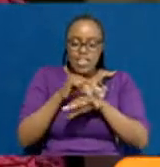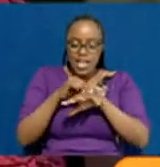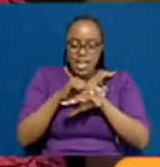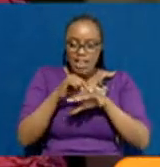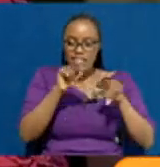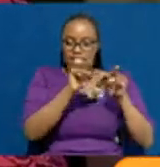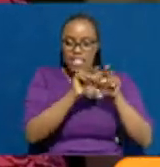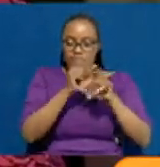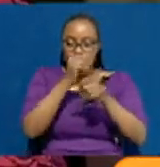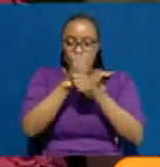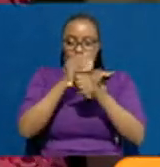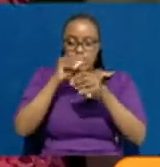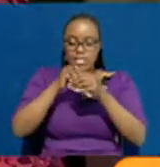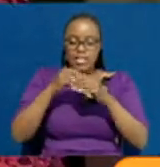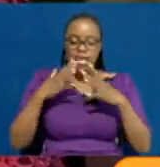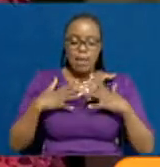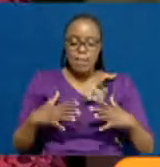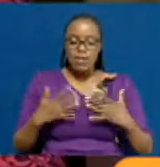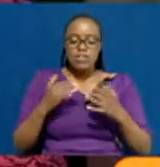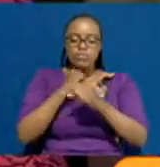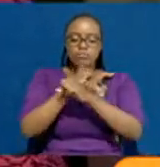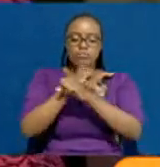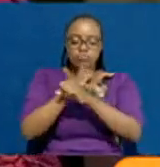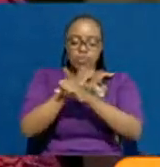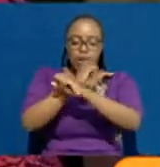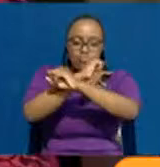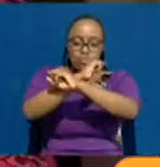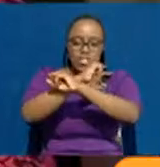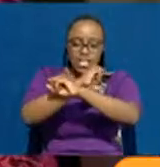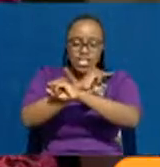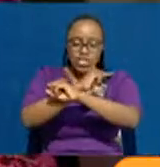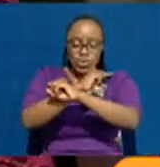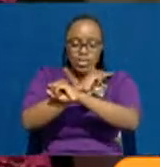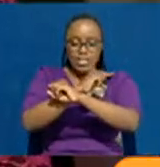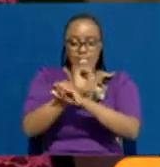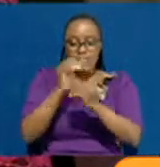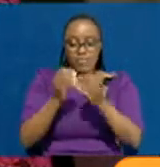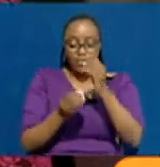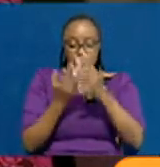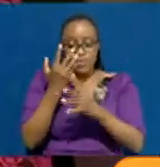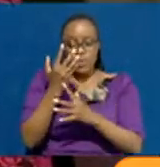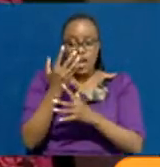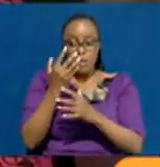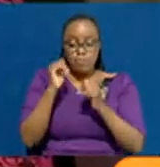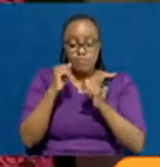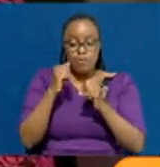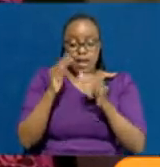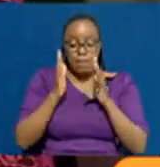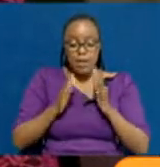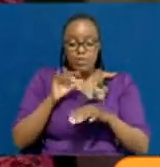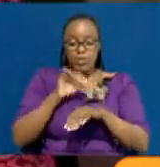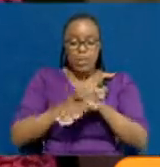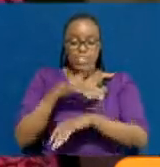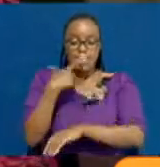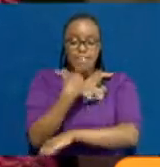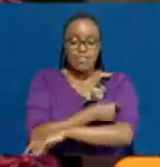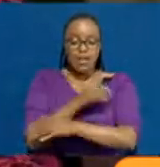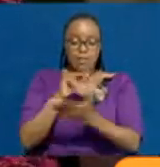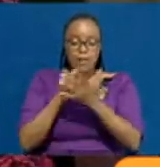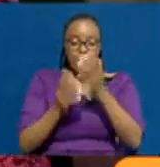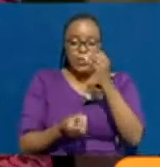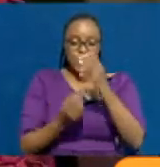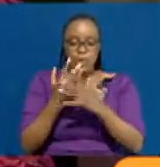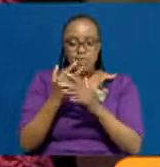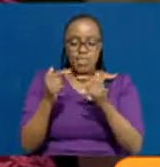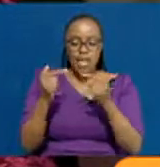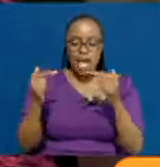works in the body to produce an immune response that's able to protect the person who's vaccinated. So it produces